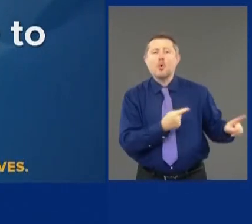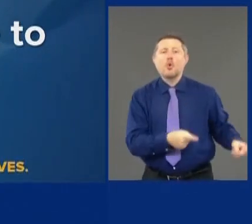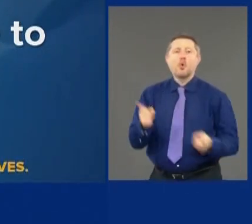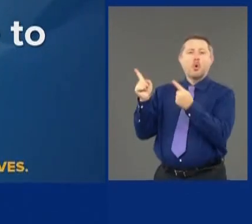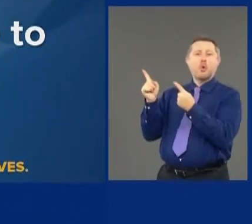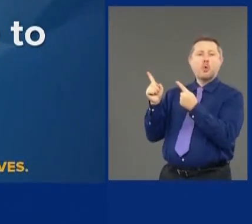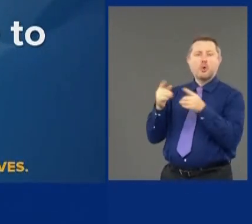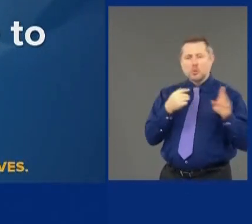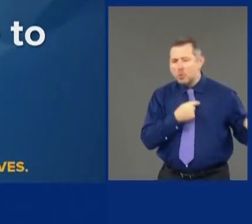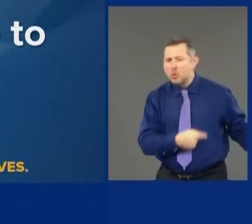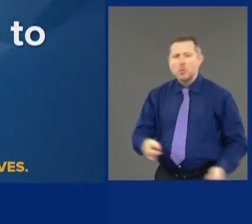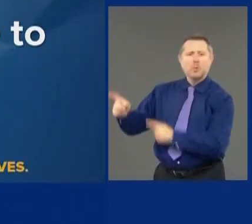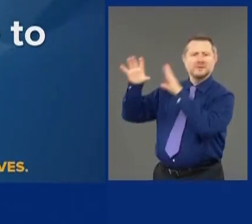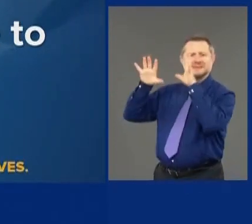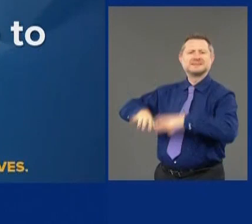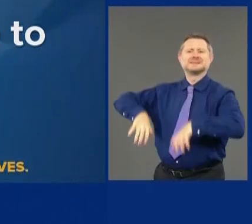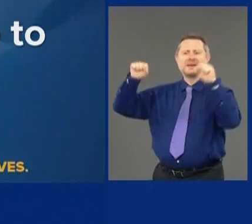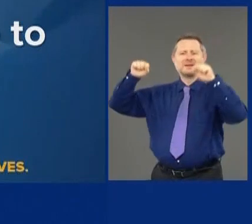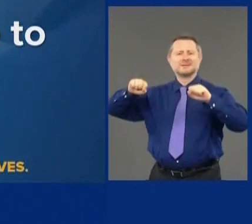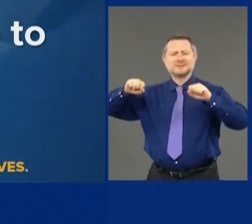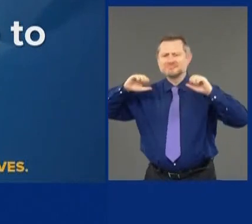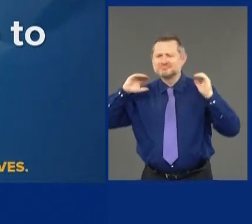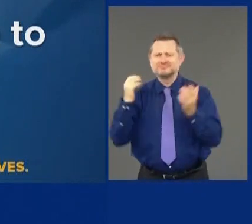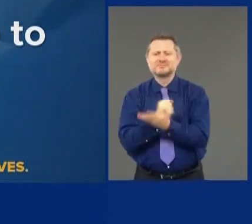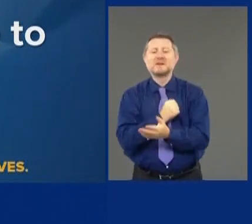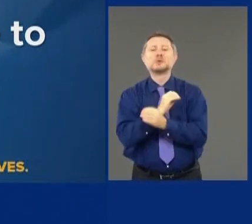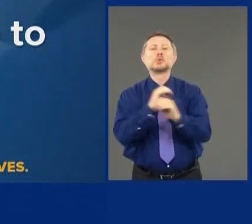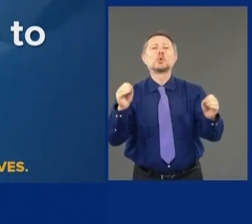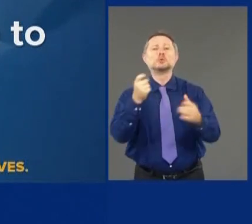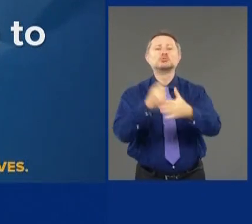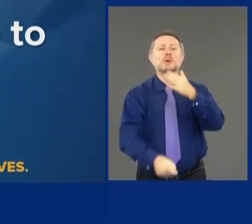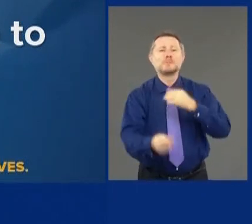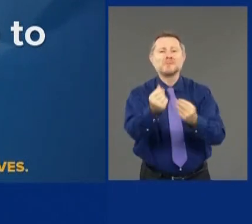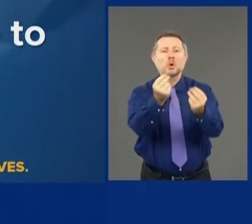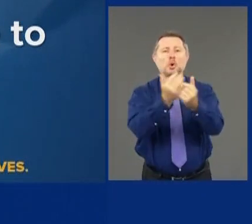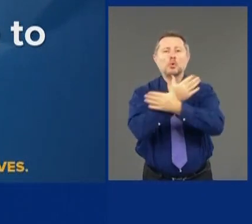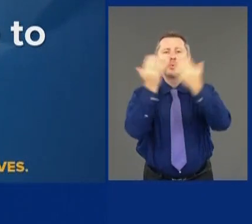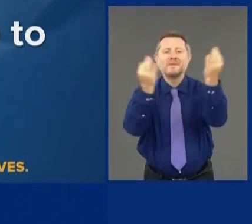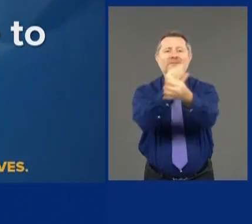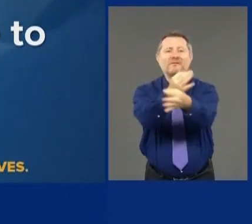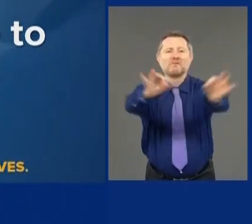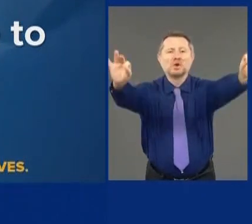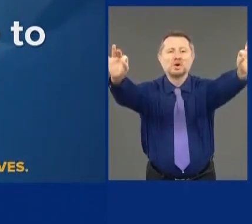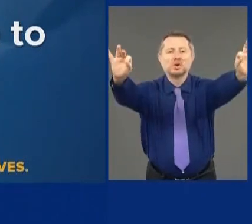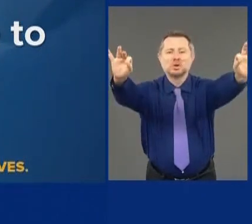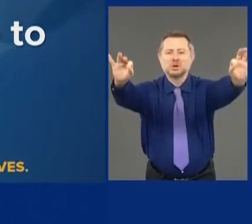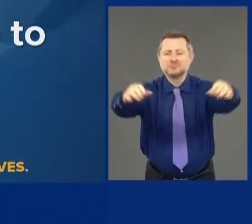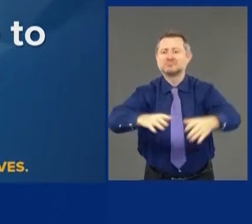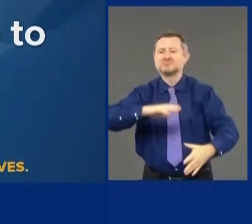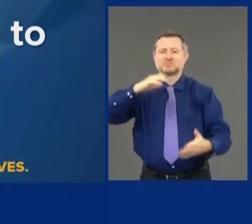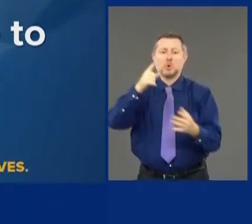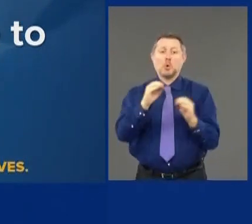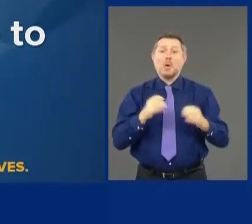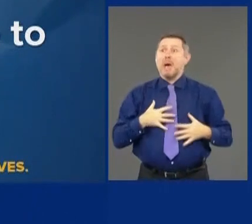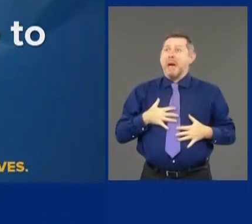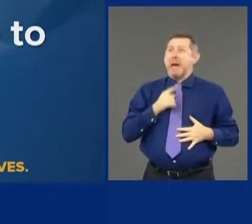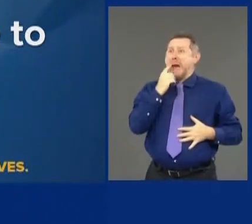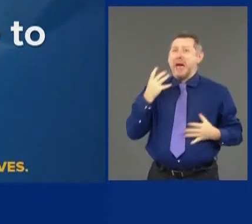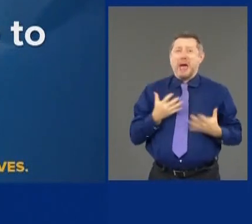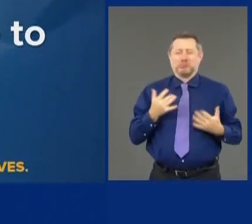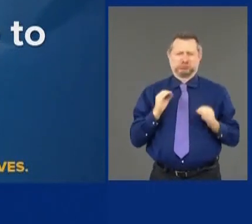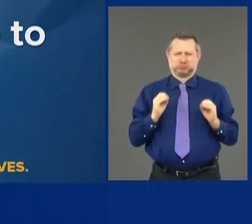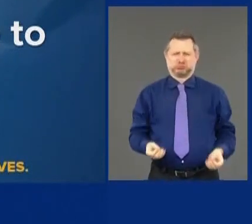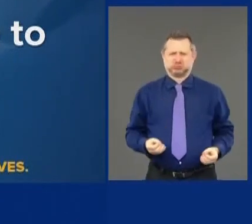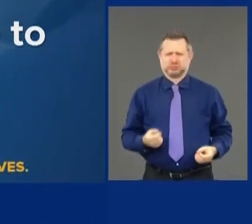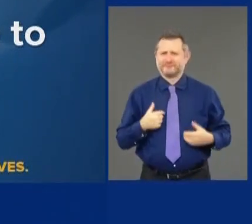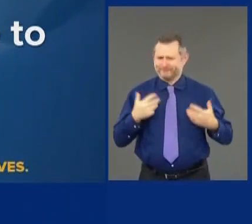test. It doesn't cost you anything. It doesn't hurt. I did a test. I've done a number of